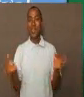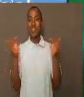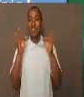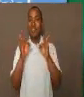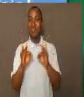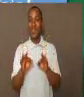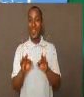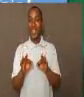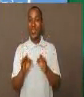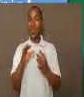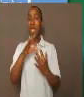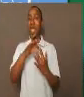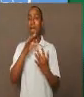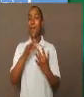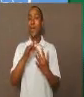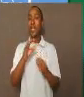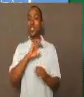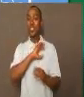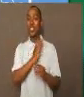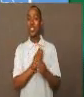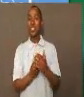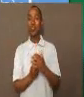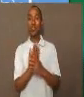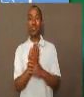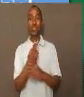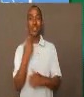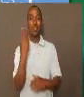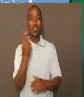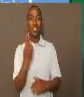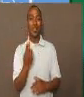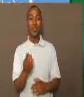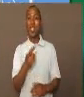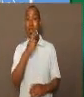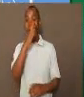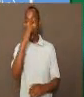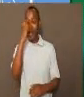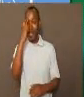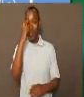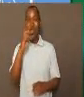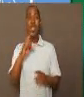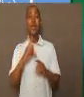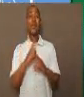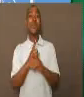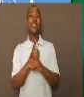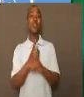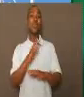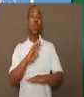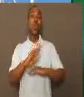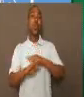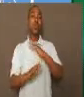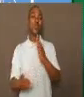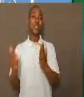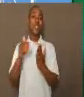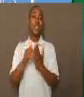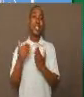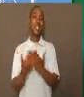utilize alternative energy sources because they are replaced by natural processes